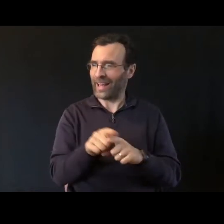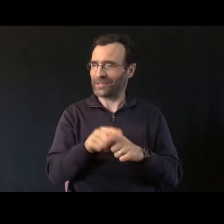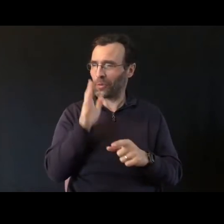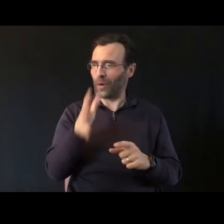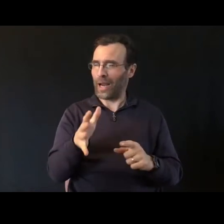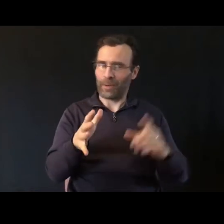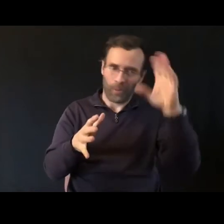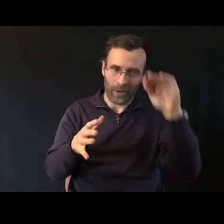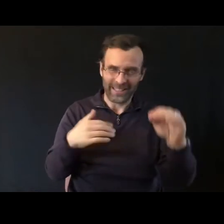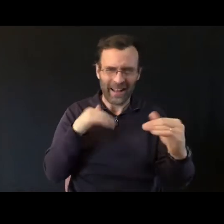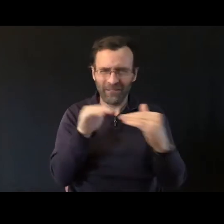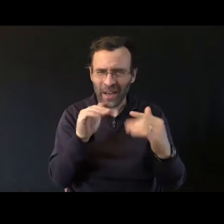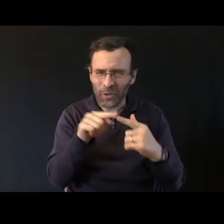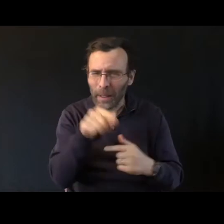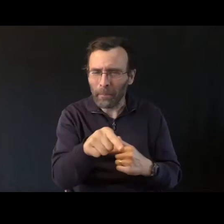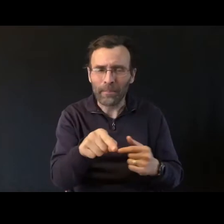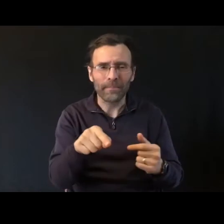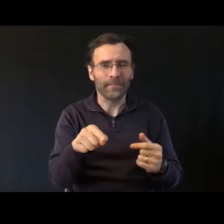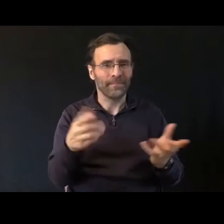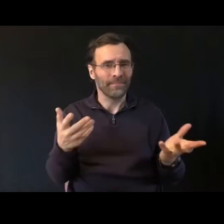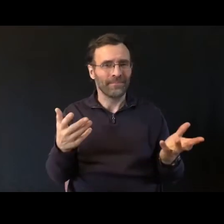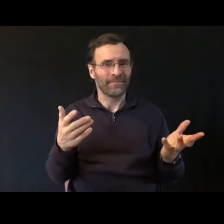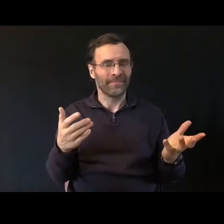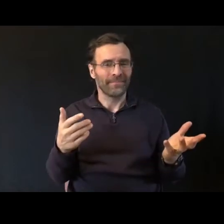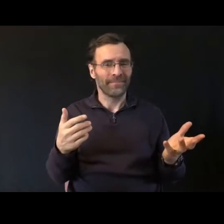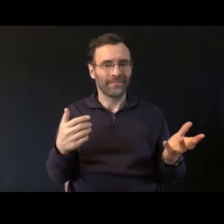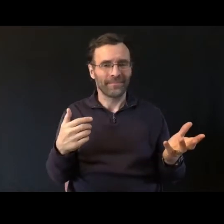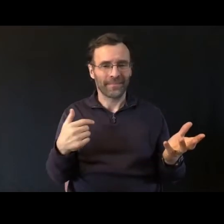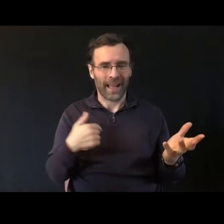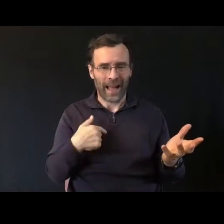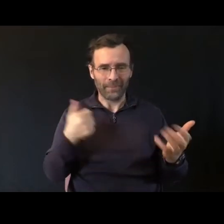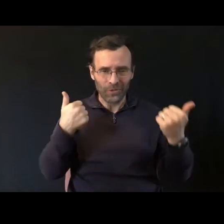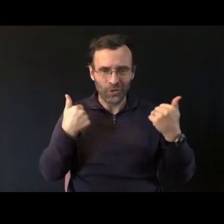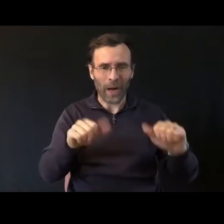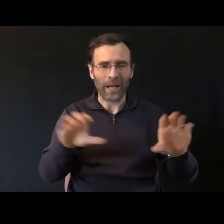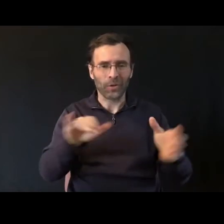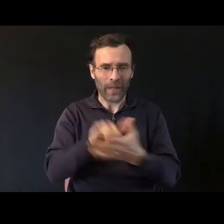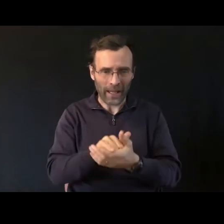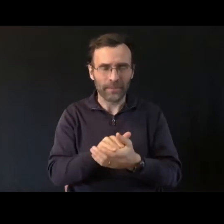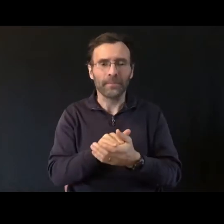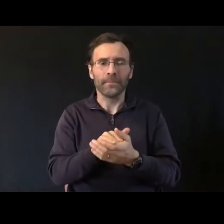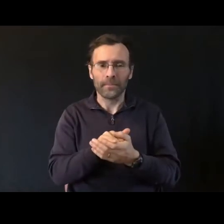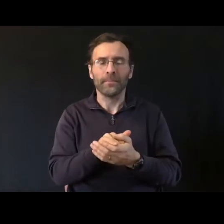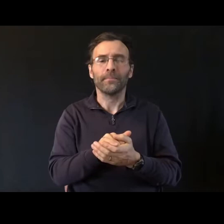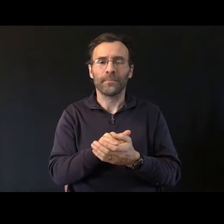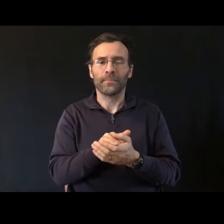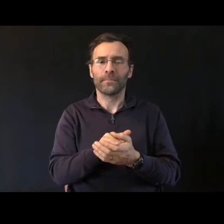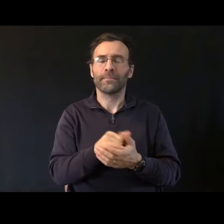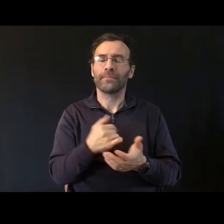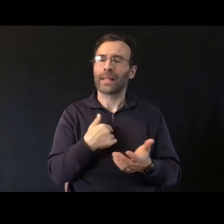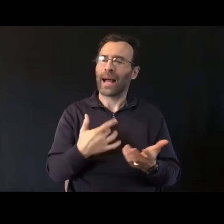is that fair to him that, okay, grandma's the one that's trying to do this, and I kind of